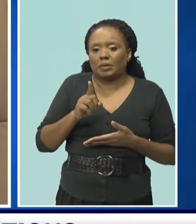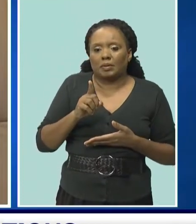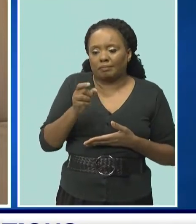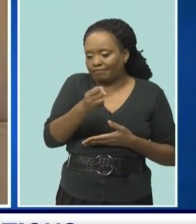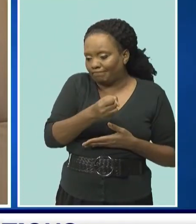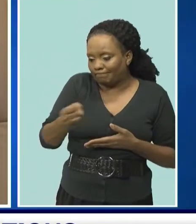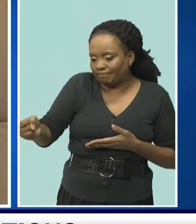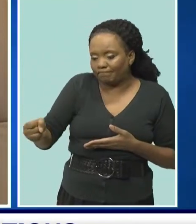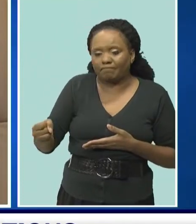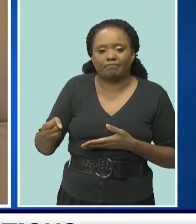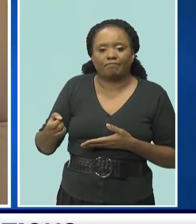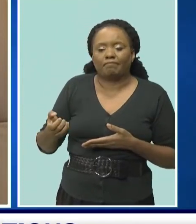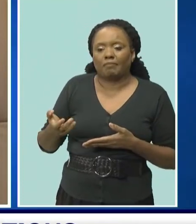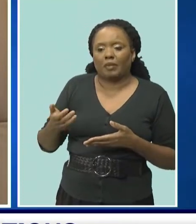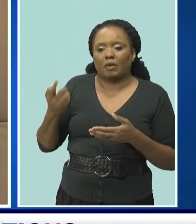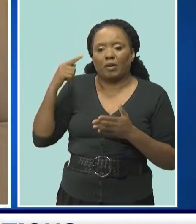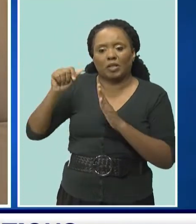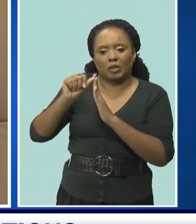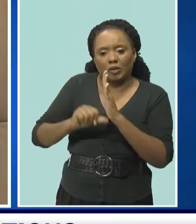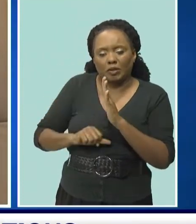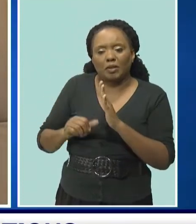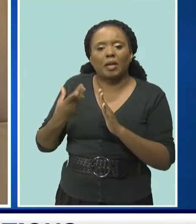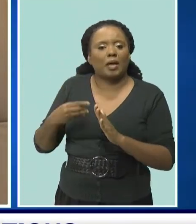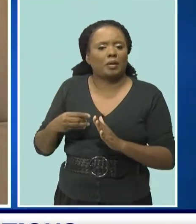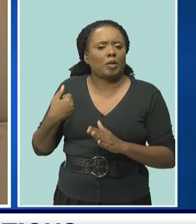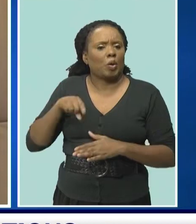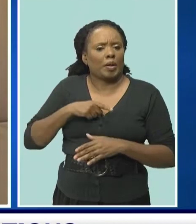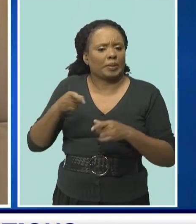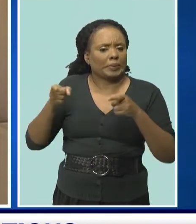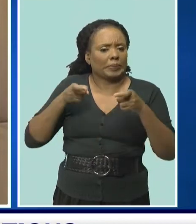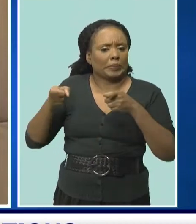service, and we were able to tackle it from that point of view.